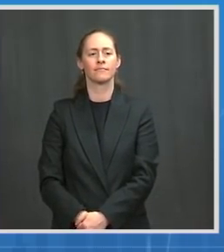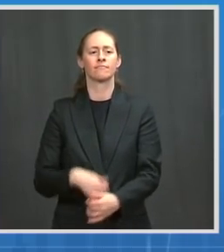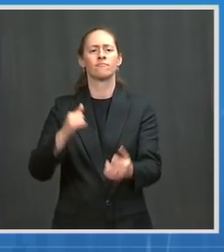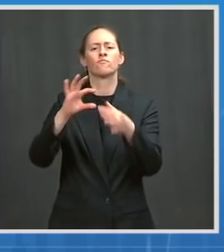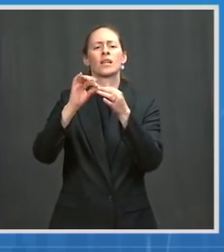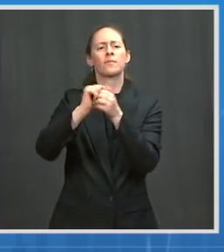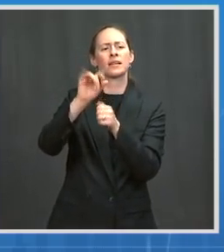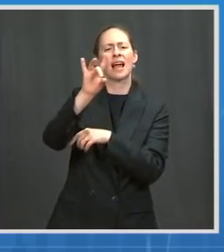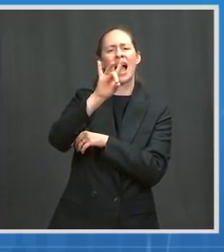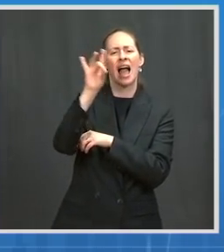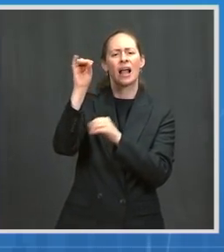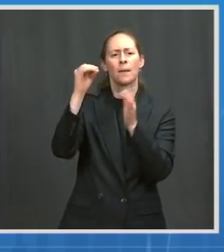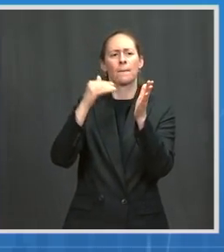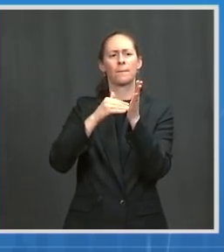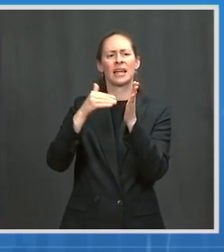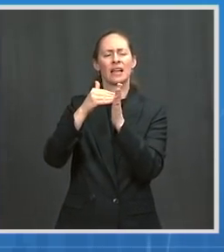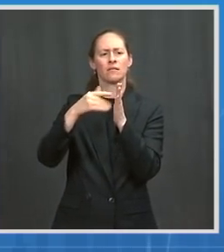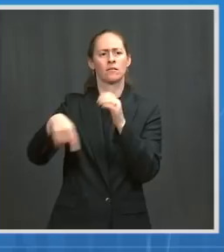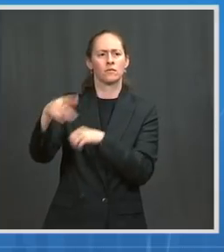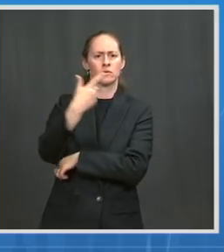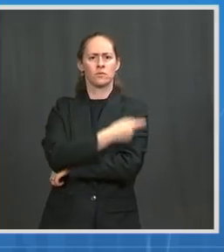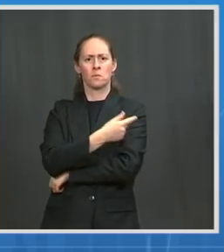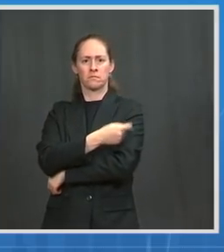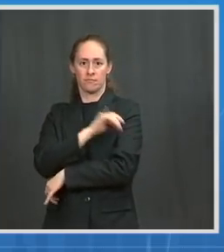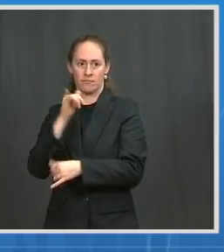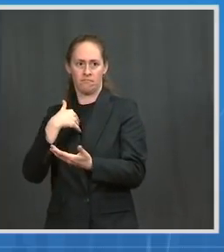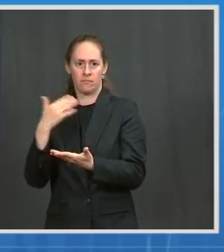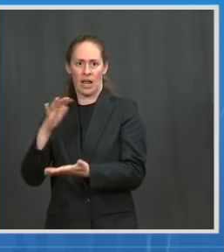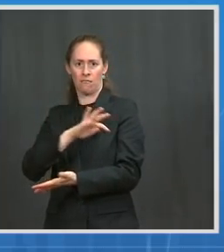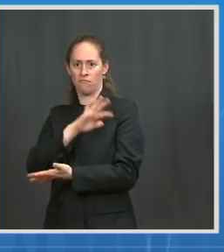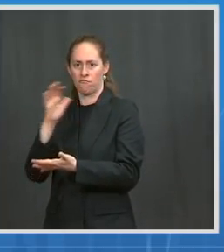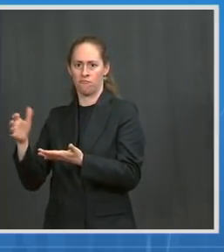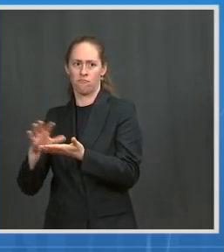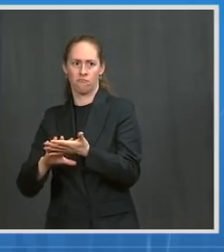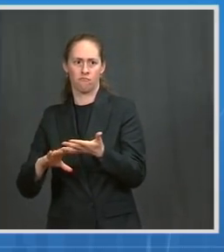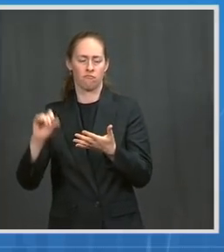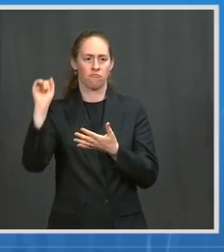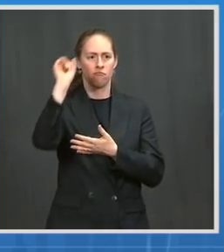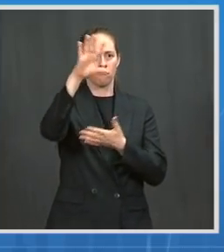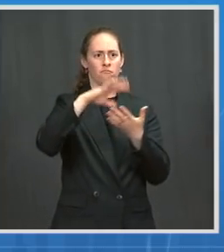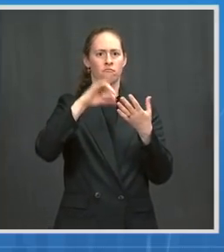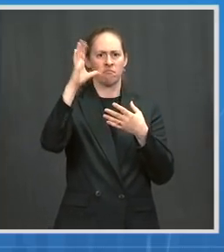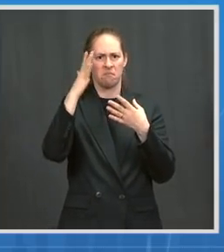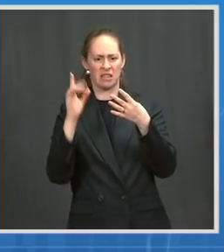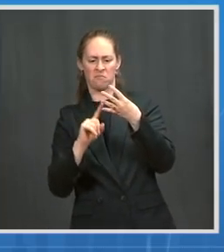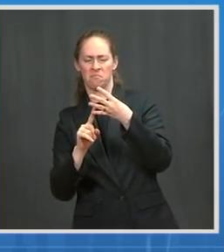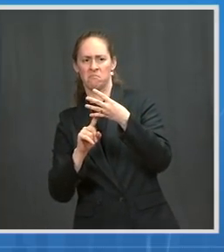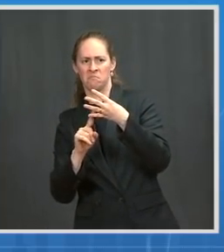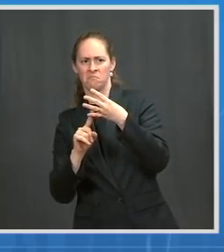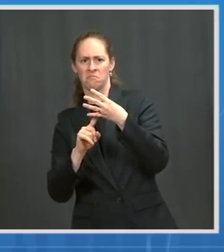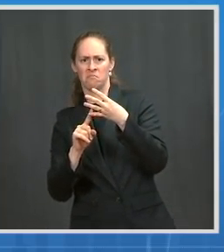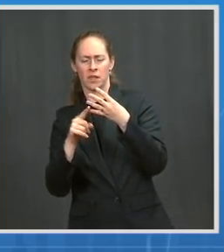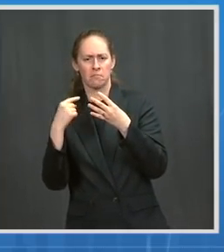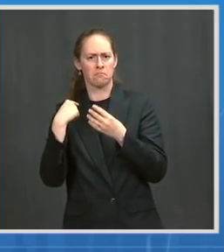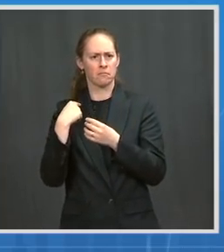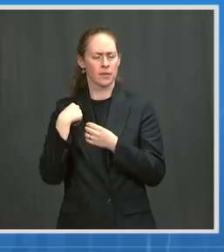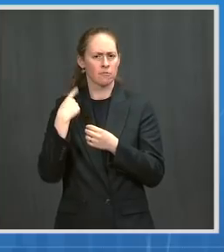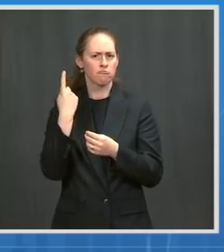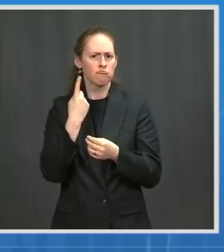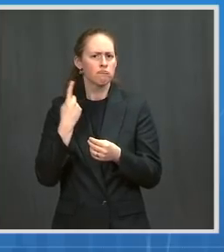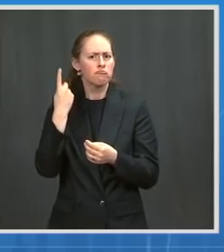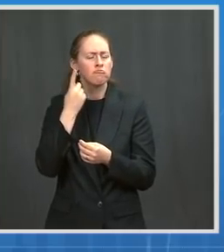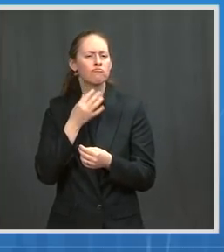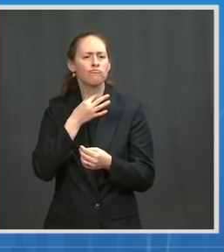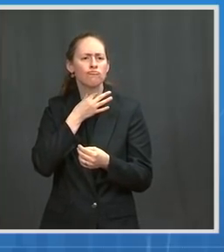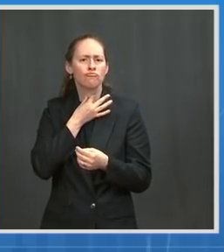will be shared with other countries by the end of the month, only 25 million were announced. Still, 55 million need